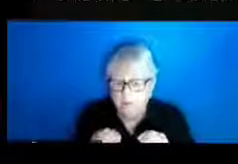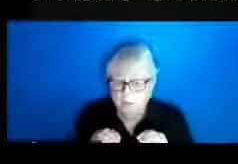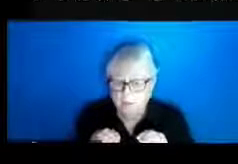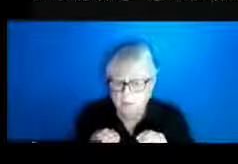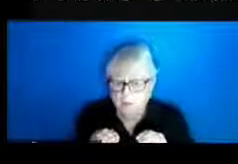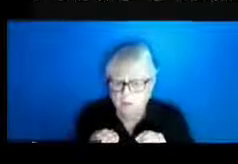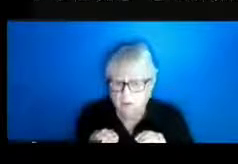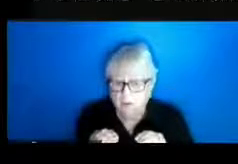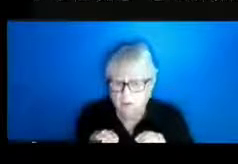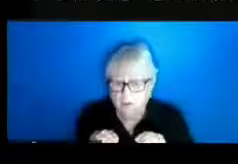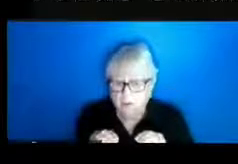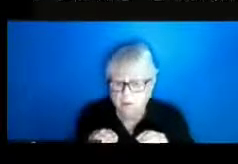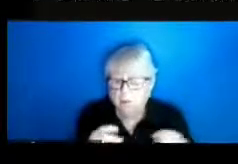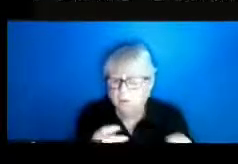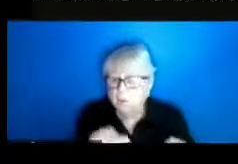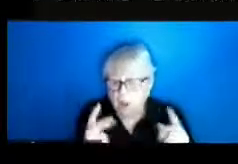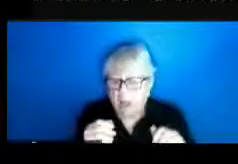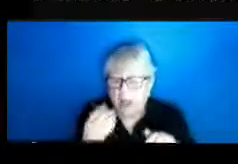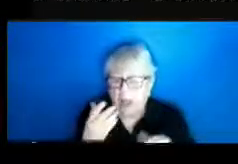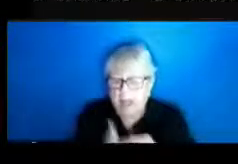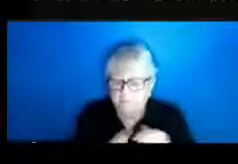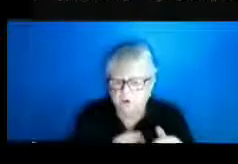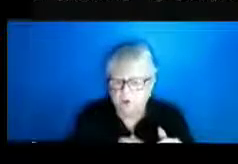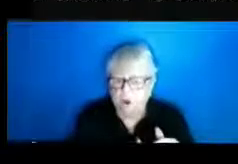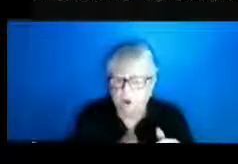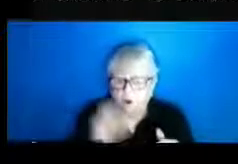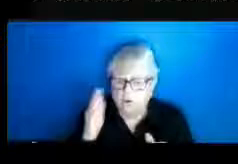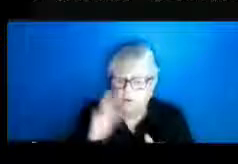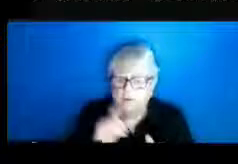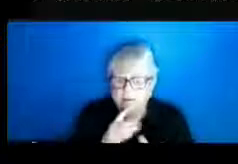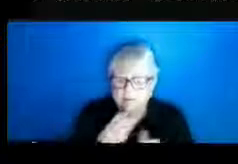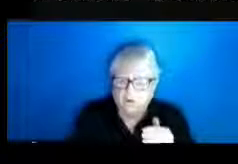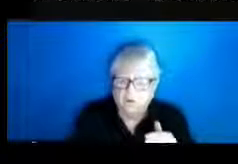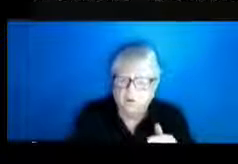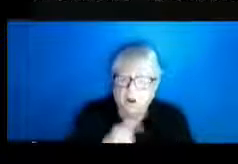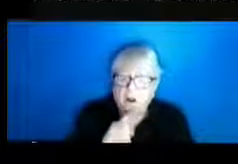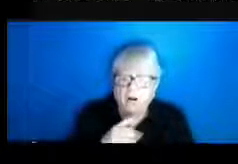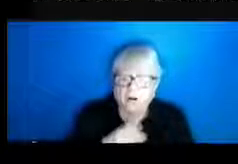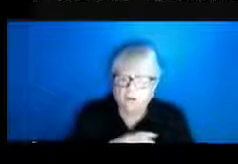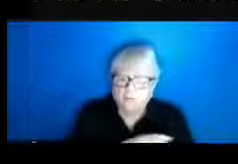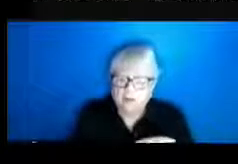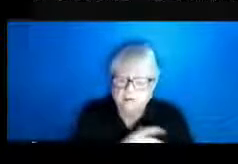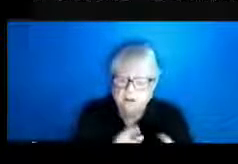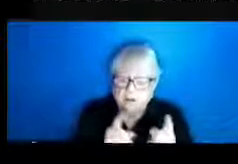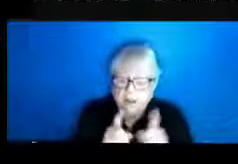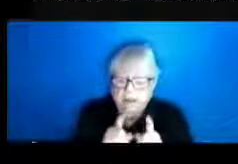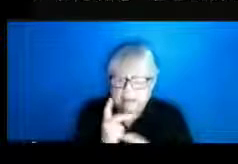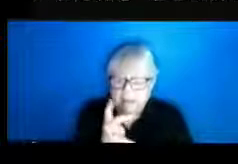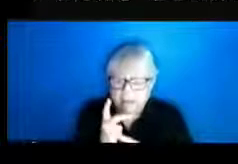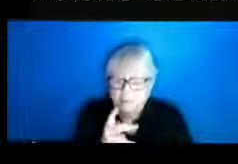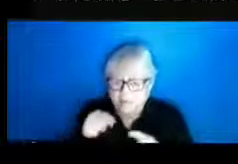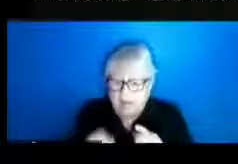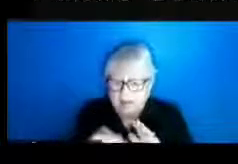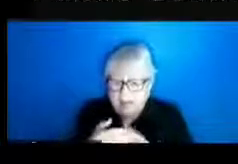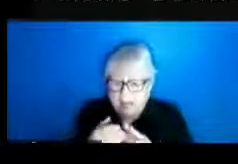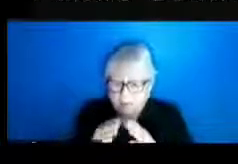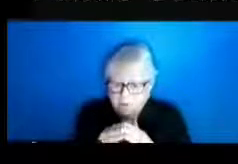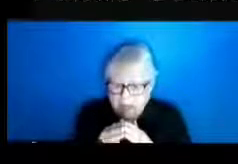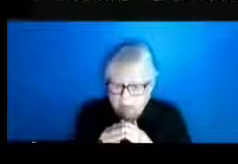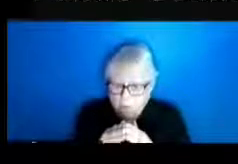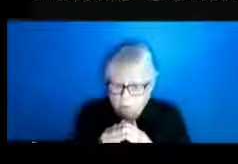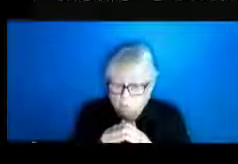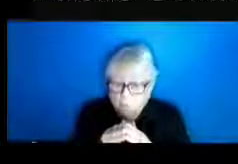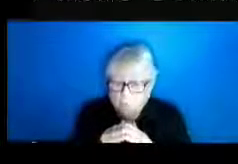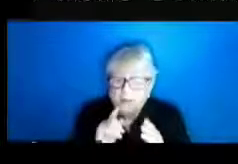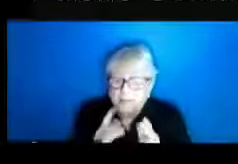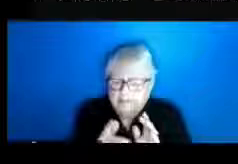presentation. Our assembly districts are very similar to our congressional districts, of course, keeping that downtown LGBTQ plus community at the center and